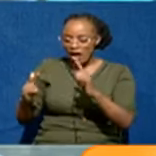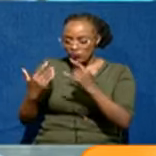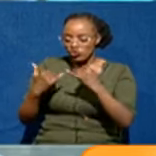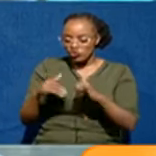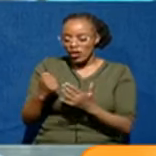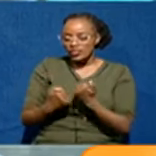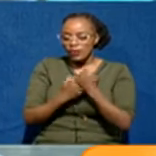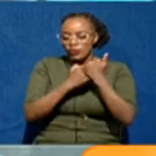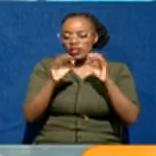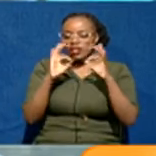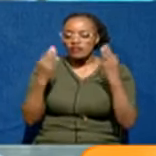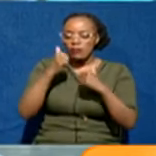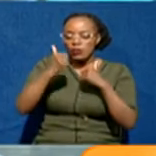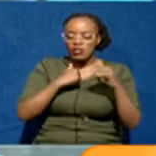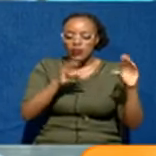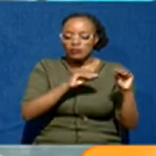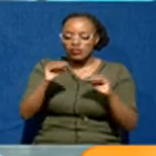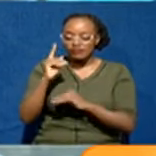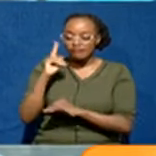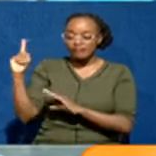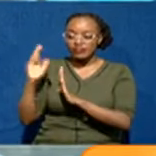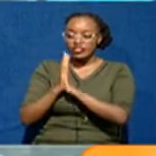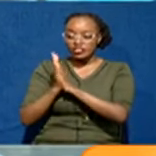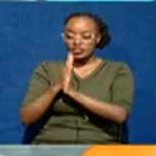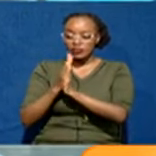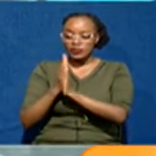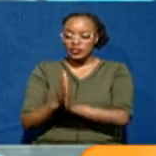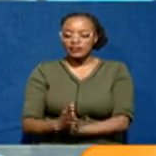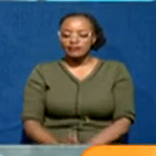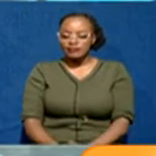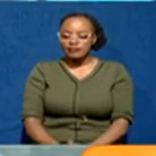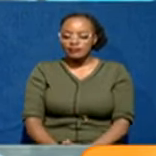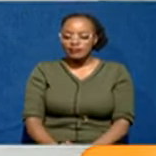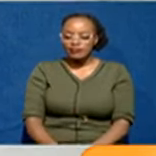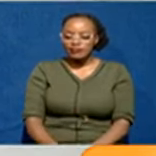displaced families. Francis Mtalaki takes a look at the situation in the county.